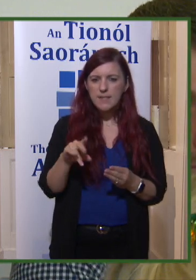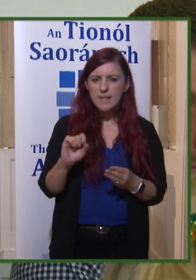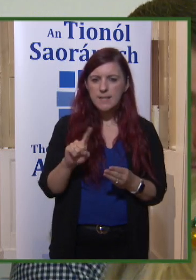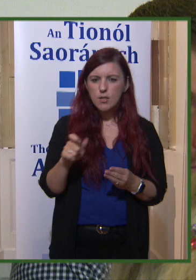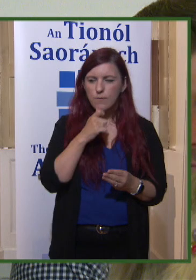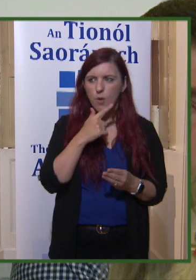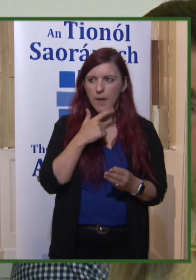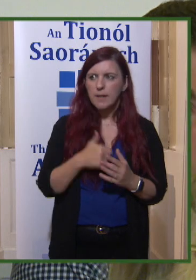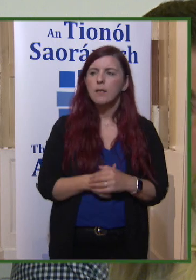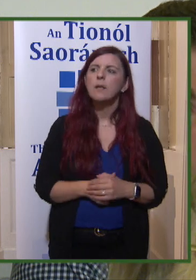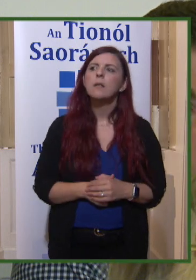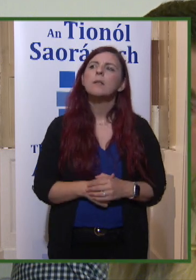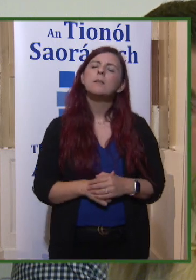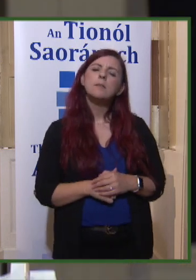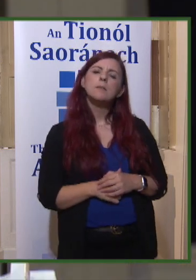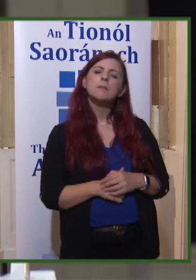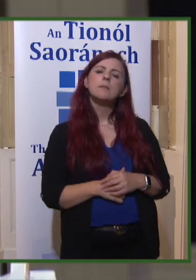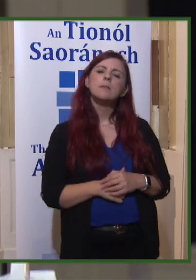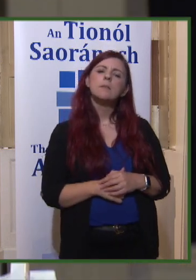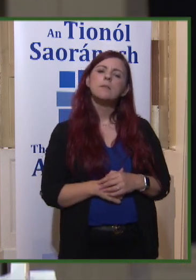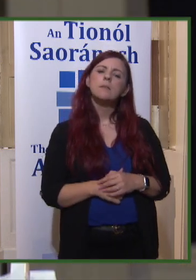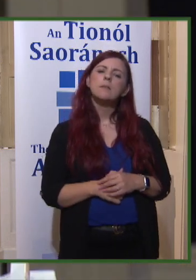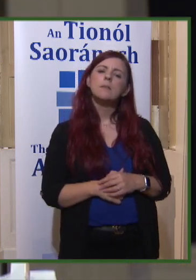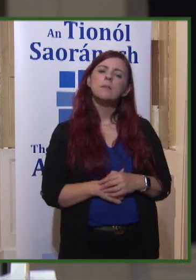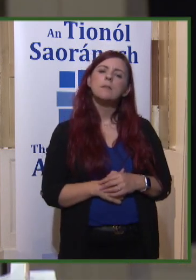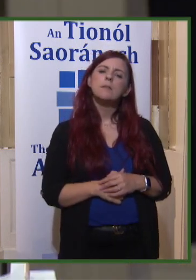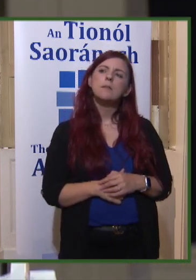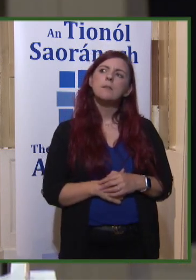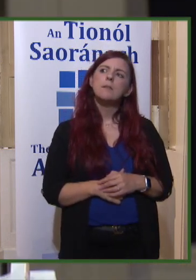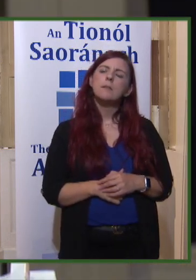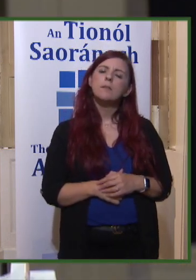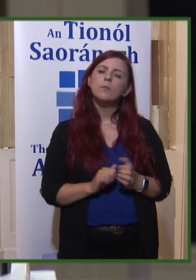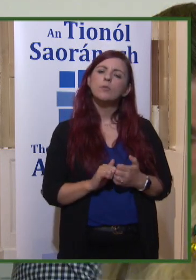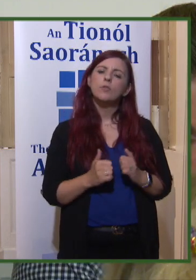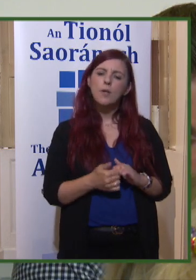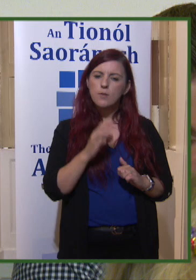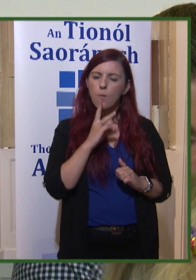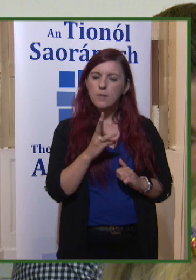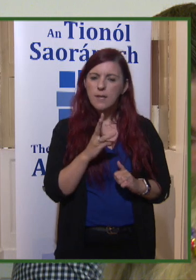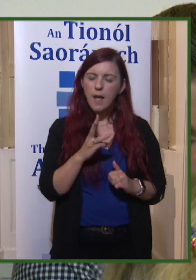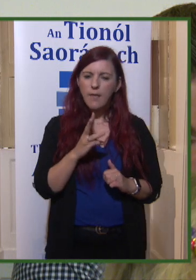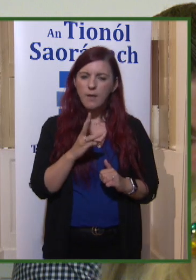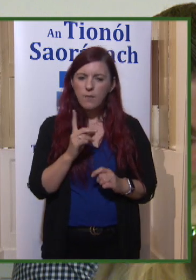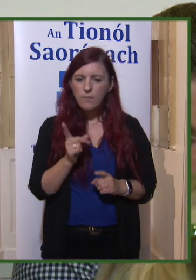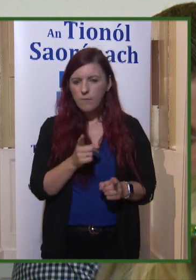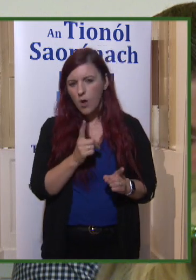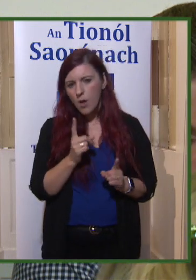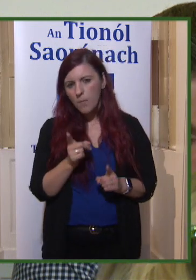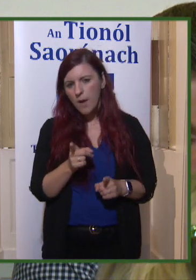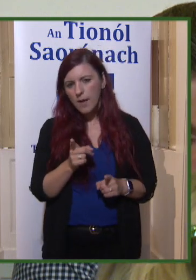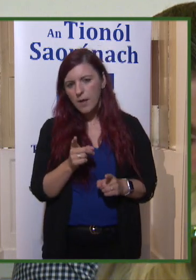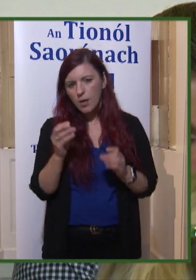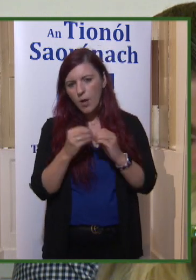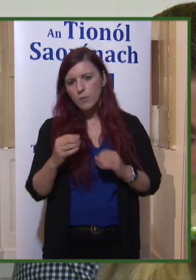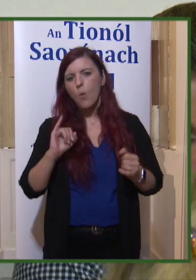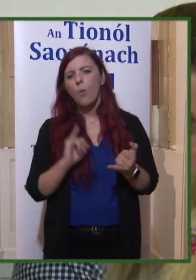Followed by a question. Okay, so I just need to go on. I need to... The question's directly related. Okay. Followed by a question underneath about who the